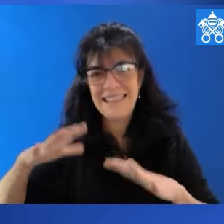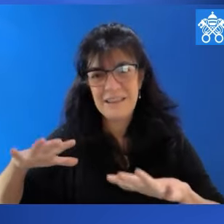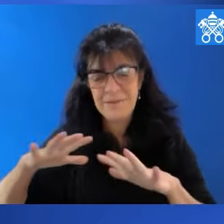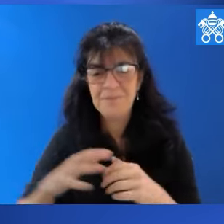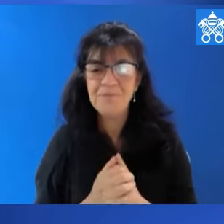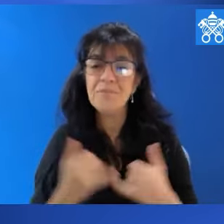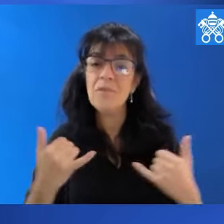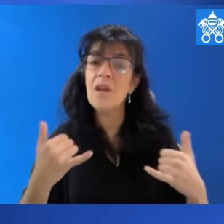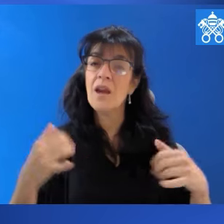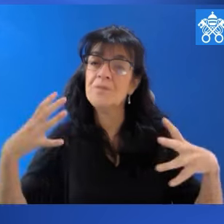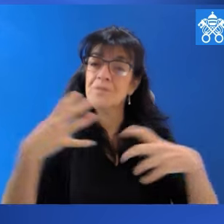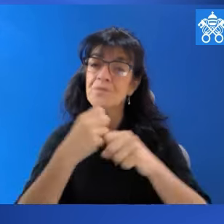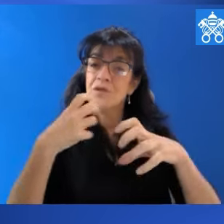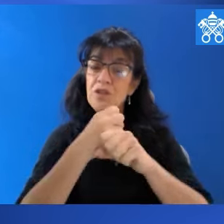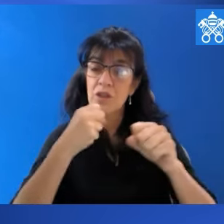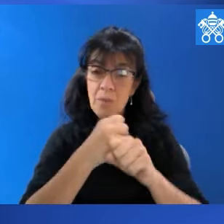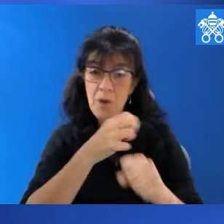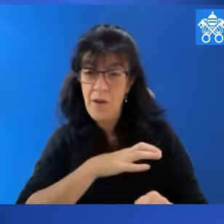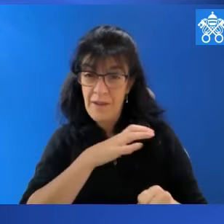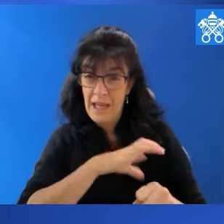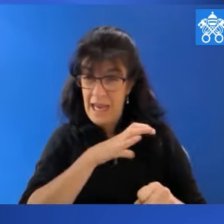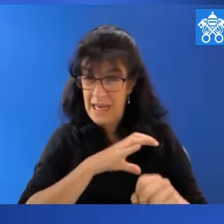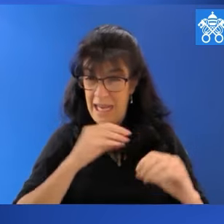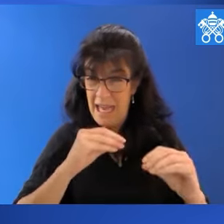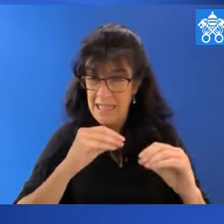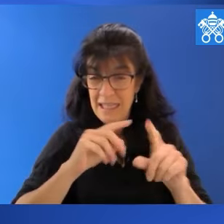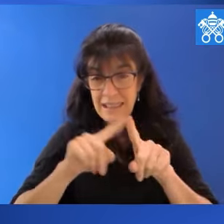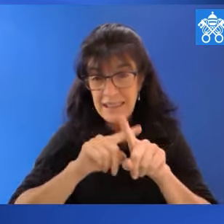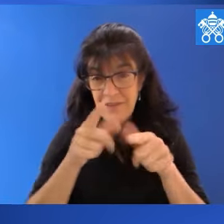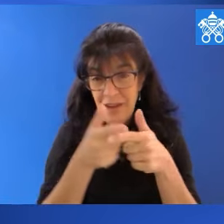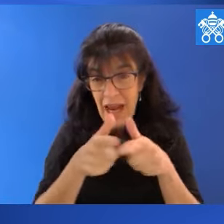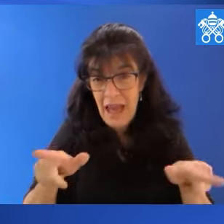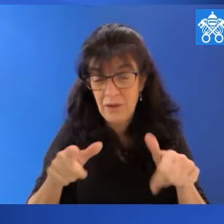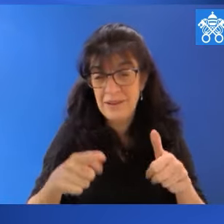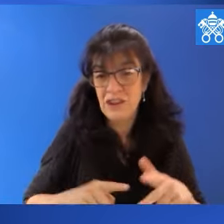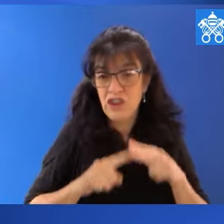going to start listening to various summaries of the catechesis in the various languages.